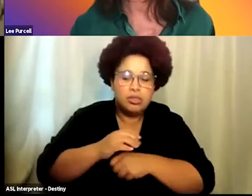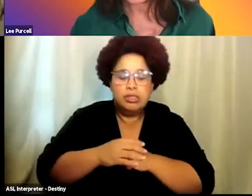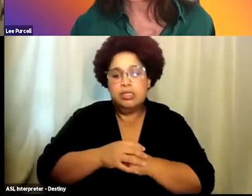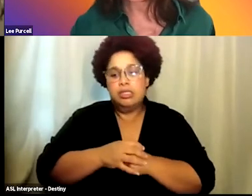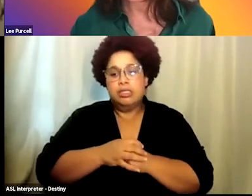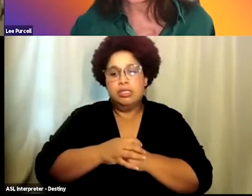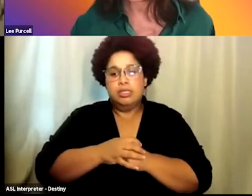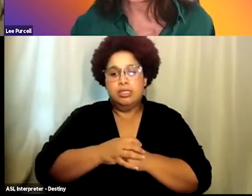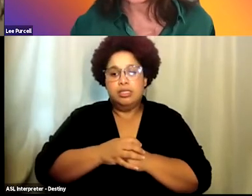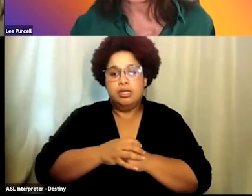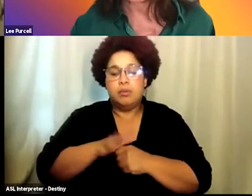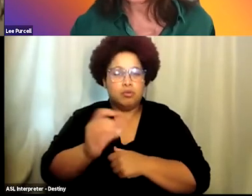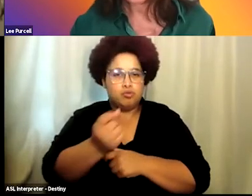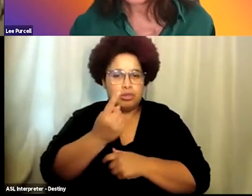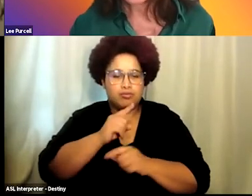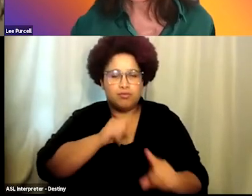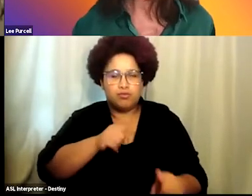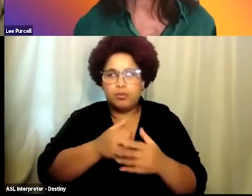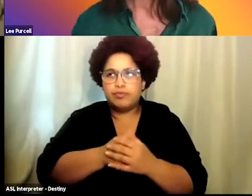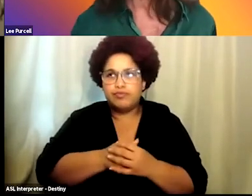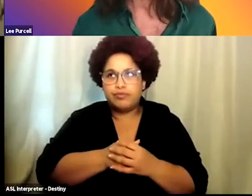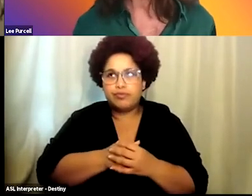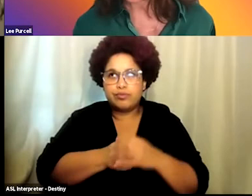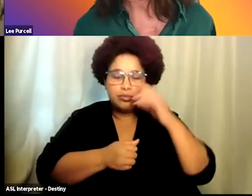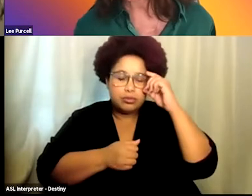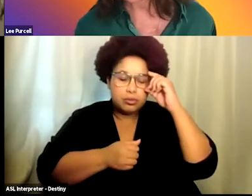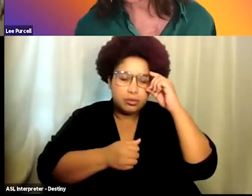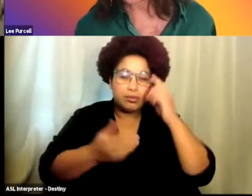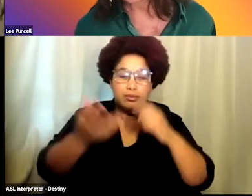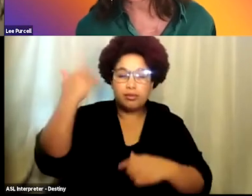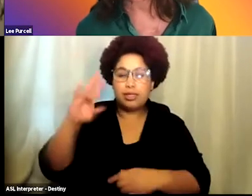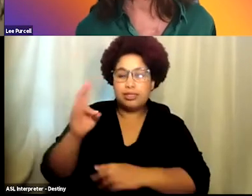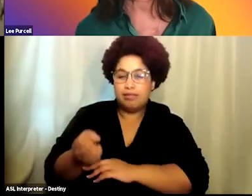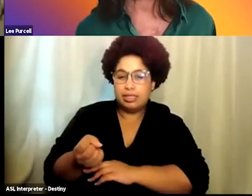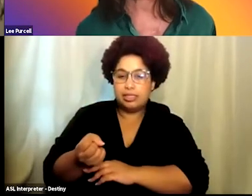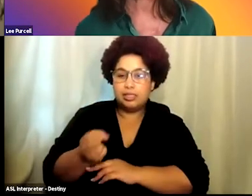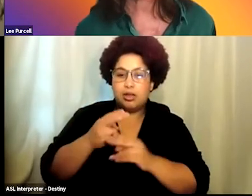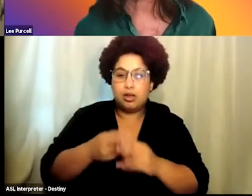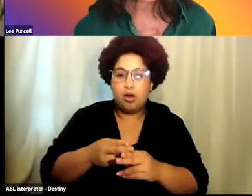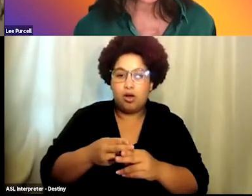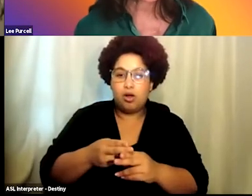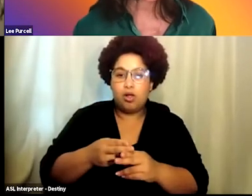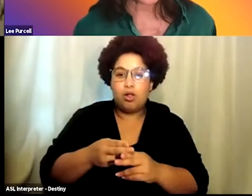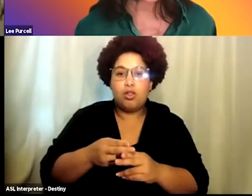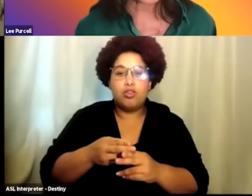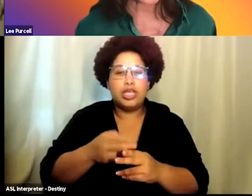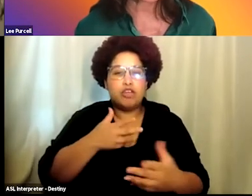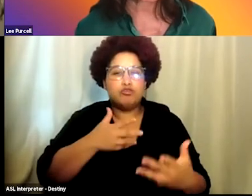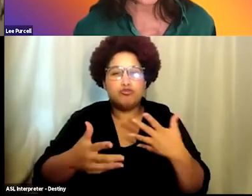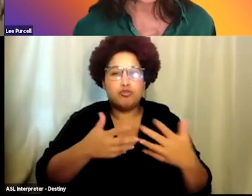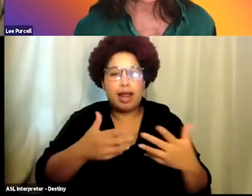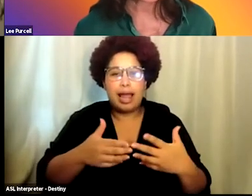that to answer your question, Ellen, there was a movement back in the 70s called the Grey Panthers. And it was